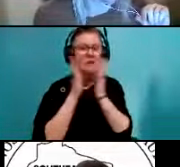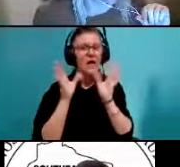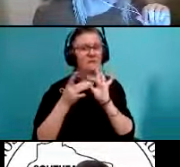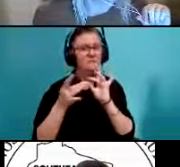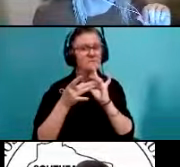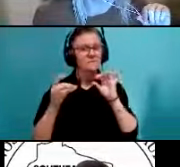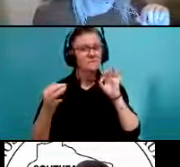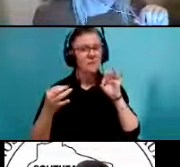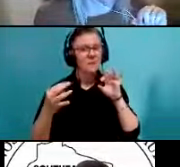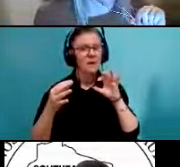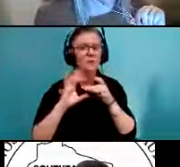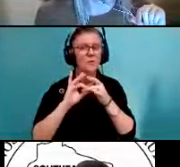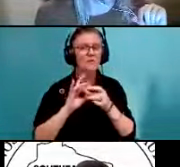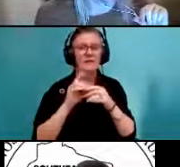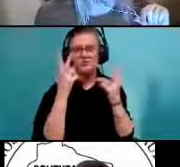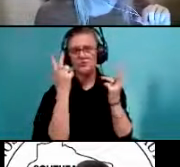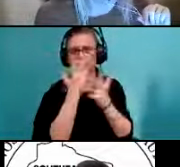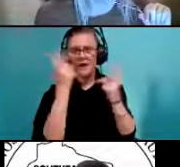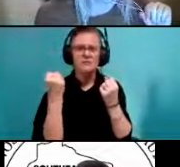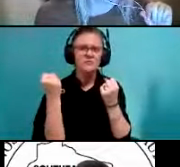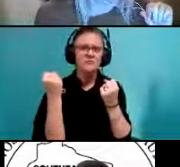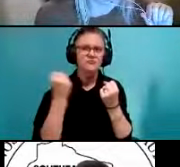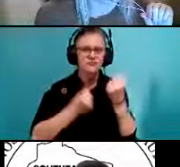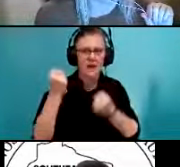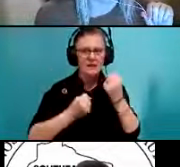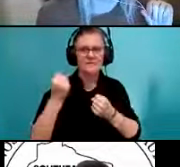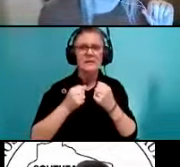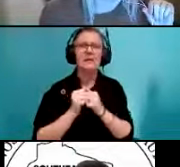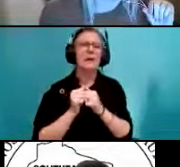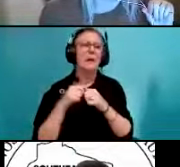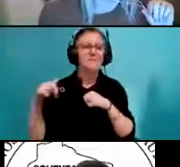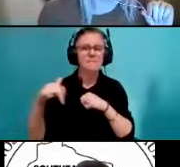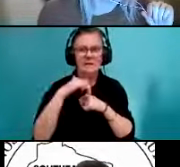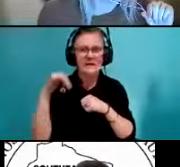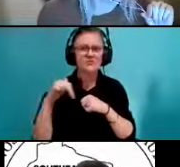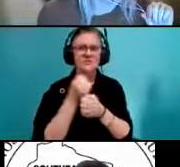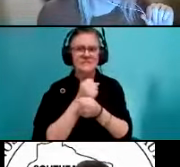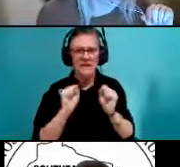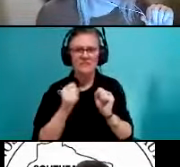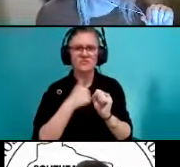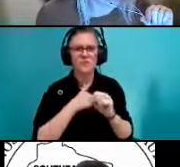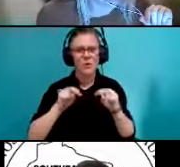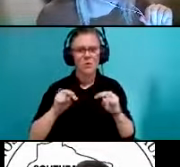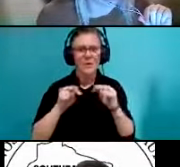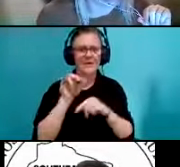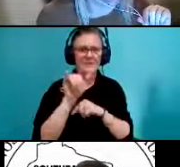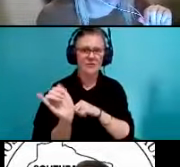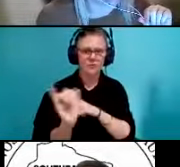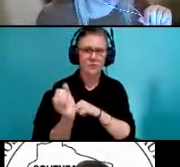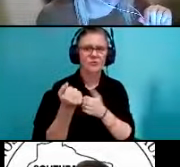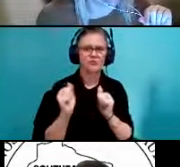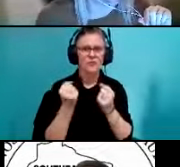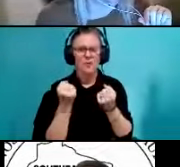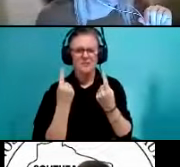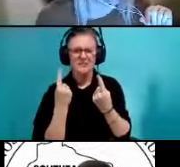about reckless driving and traffic safety and pedestrian safety in the corridor. So that's something we're looking closely at and trying to